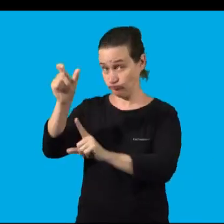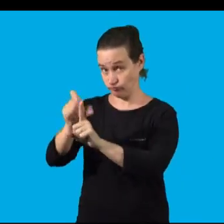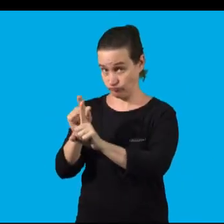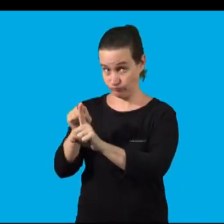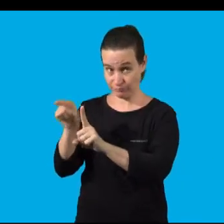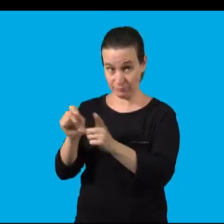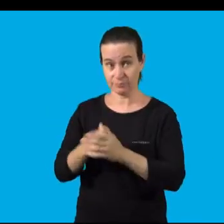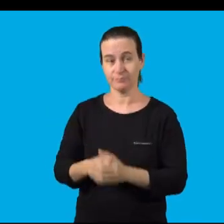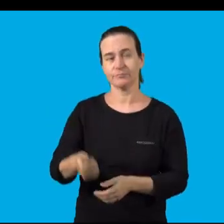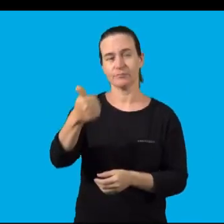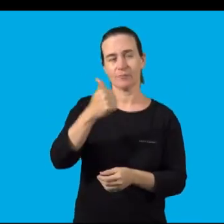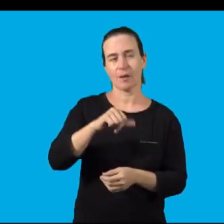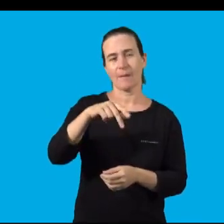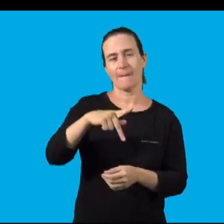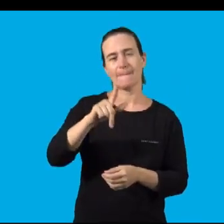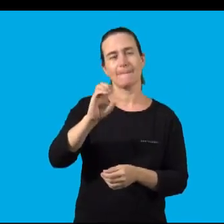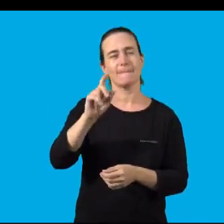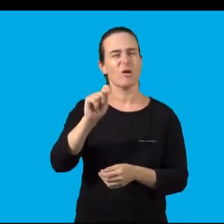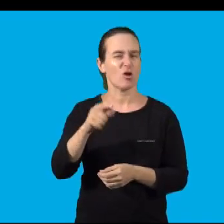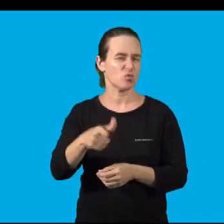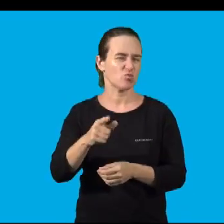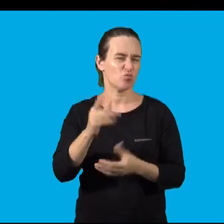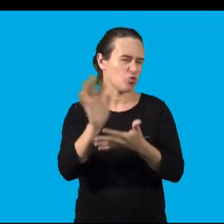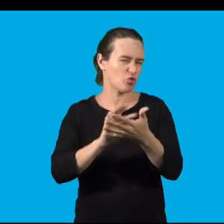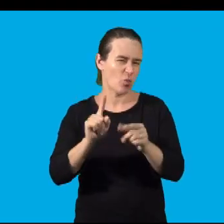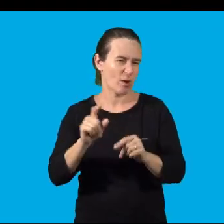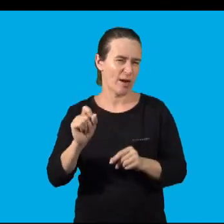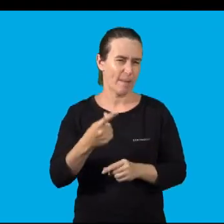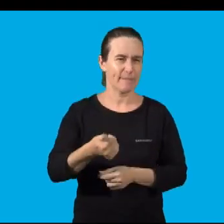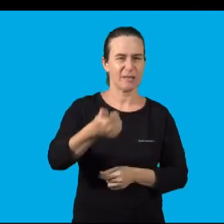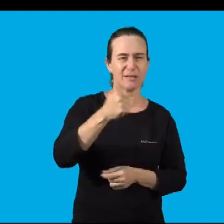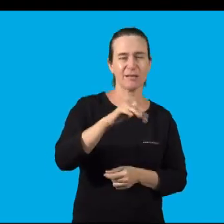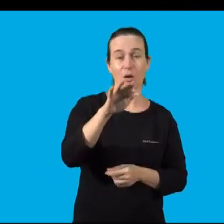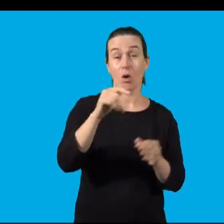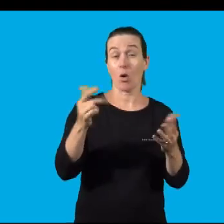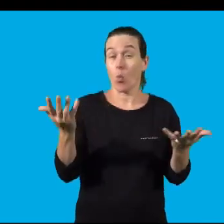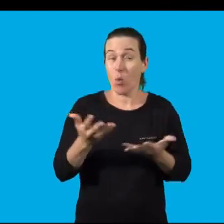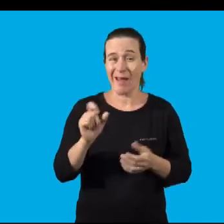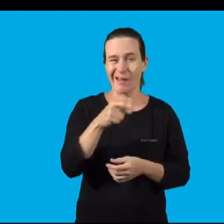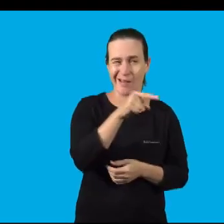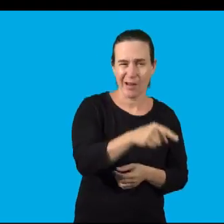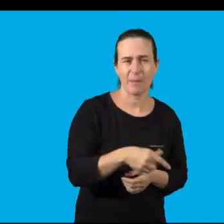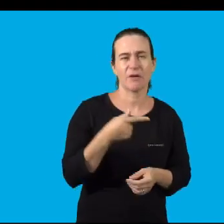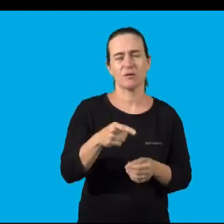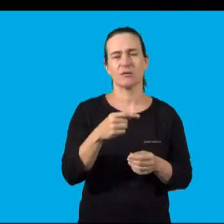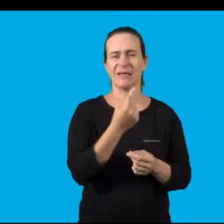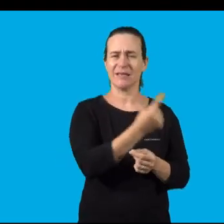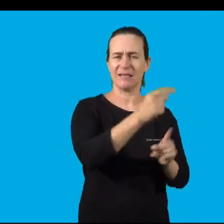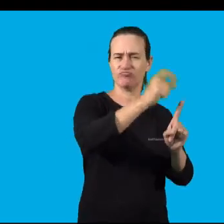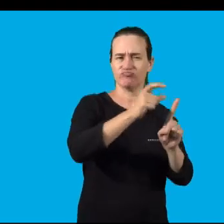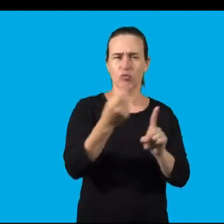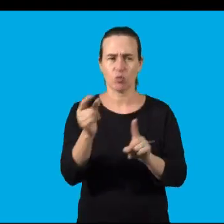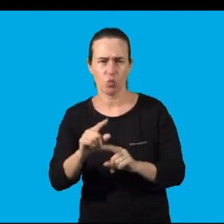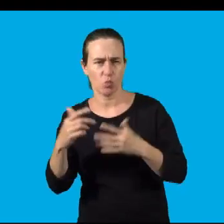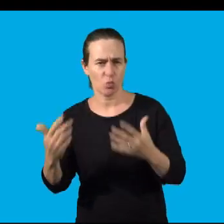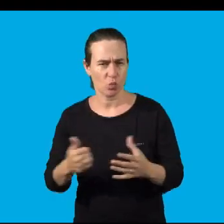known. The plot or the storyline, the setting, the role of each character, relationships between the